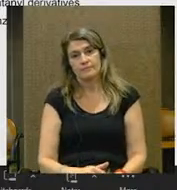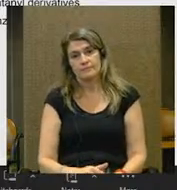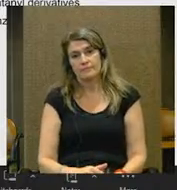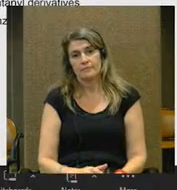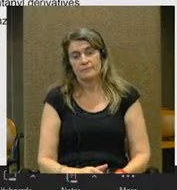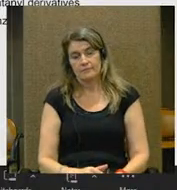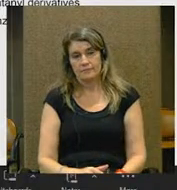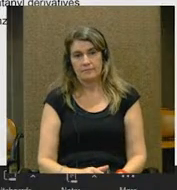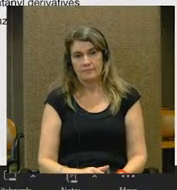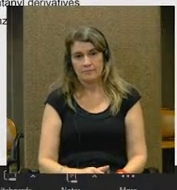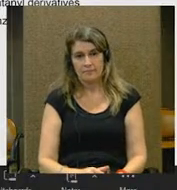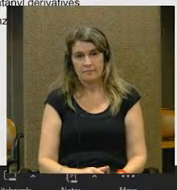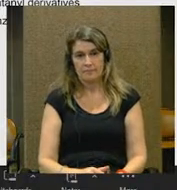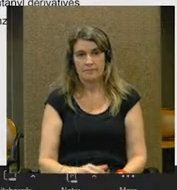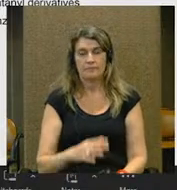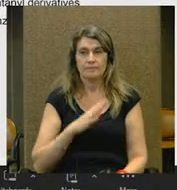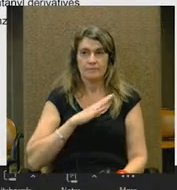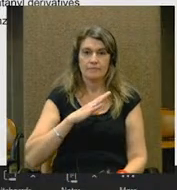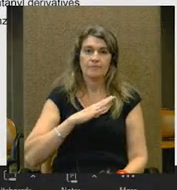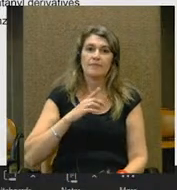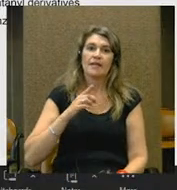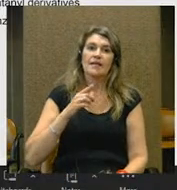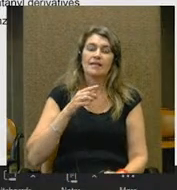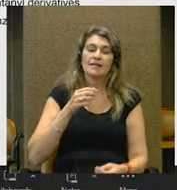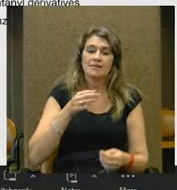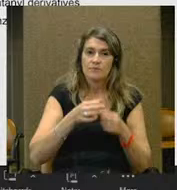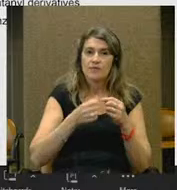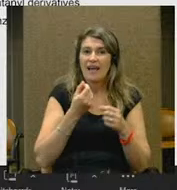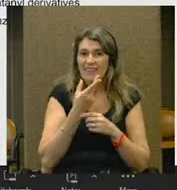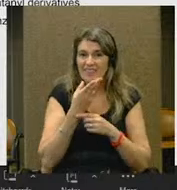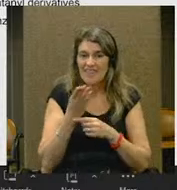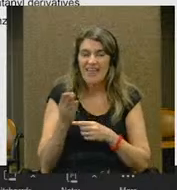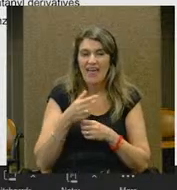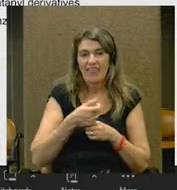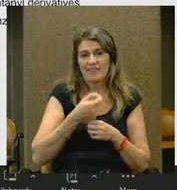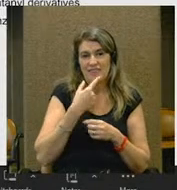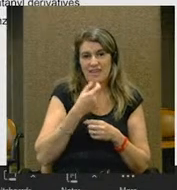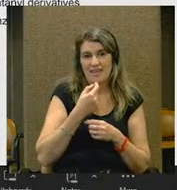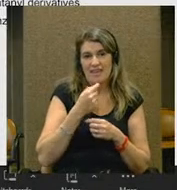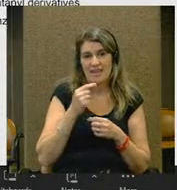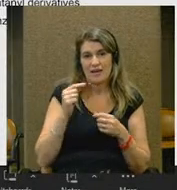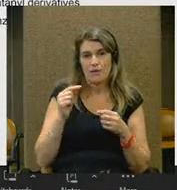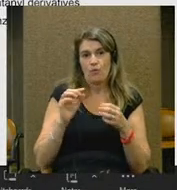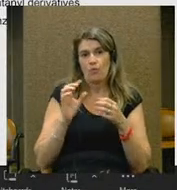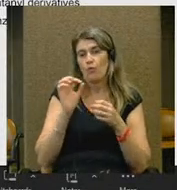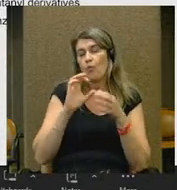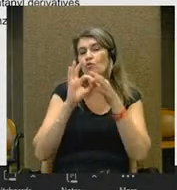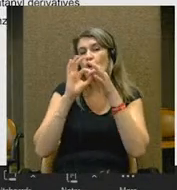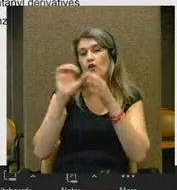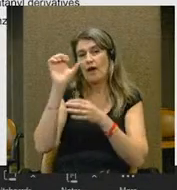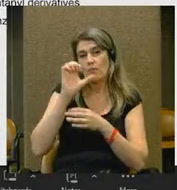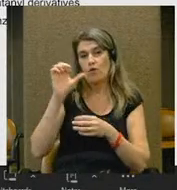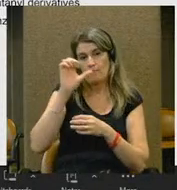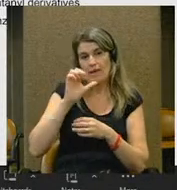Opioids reported to the EU early warning system from 2009 to